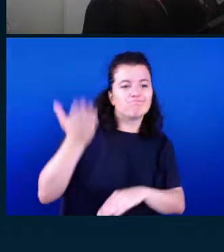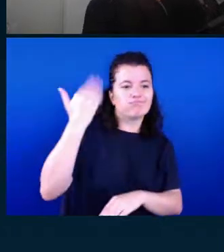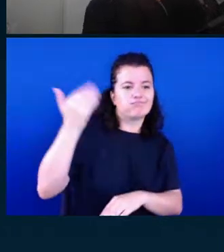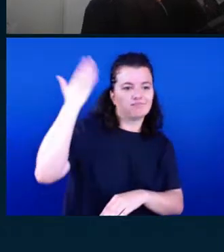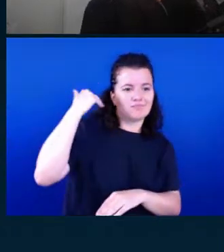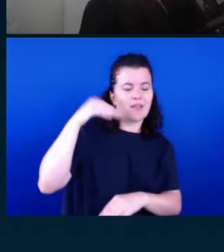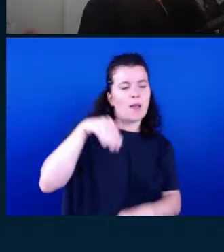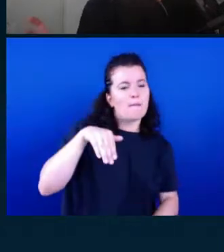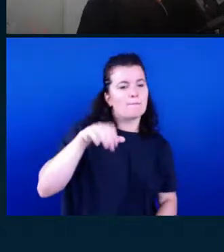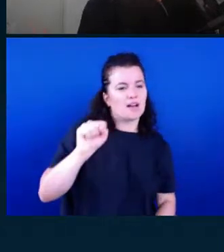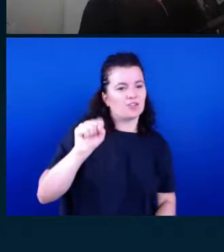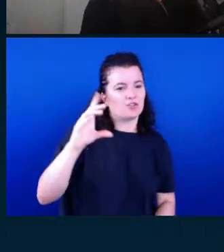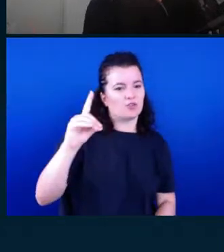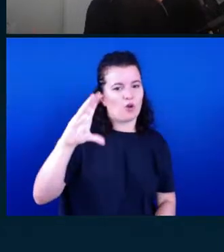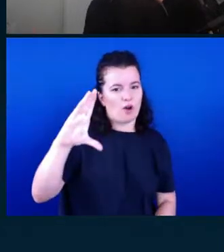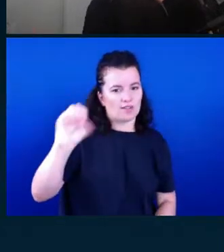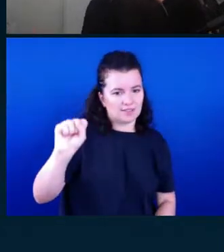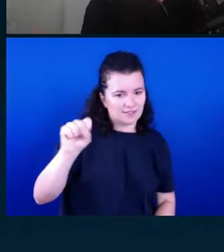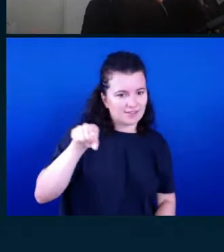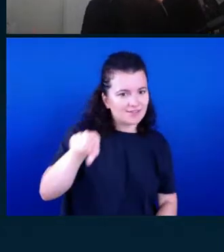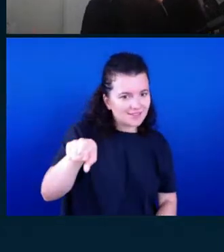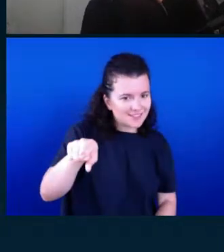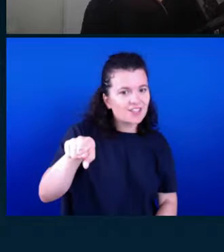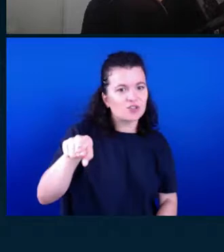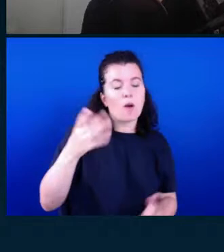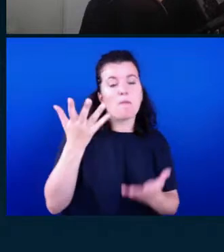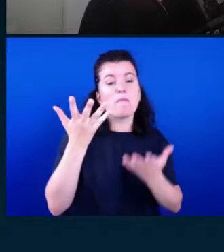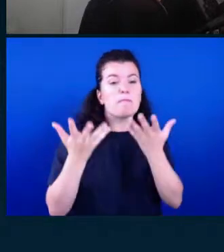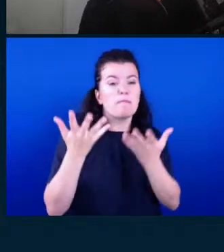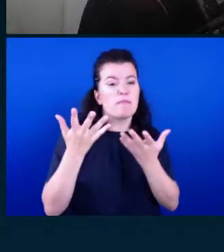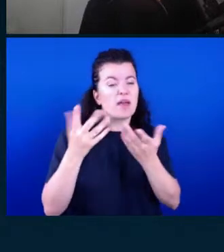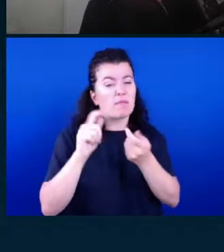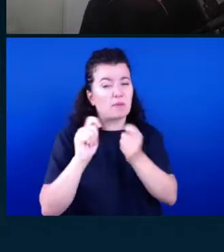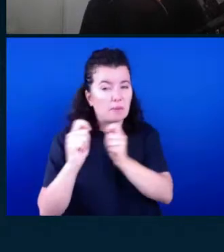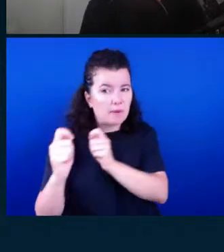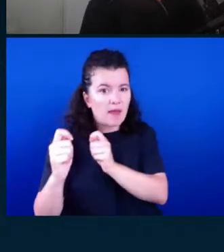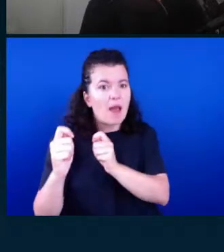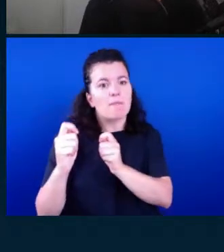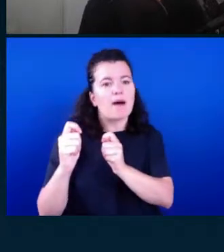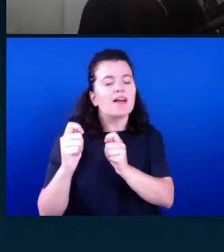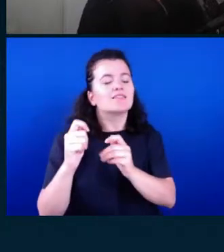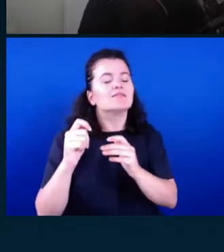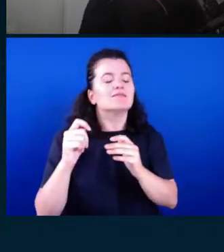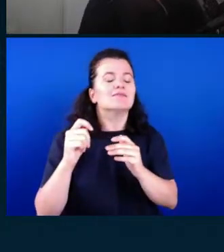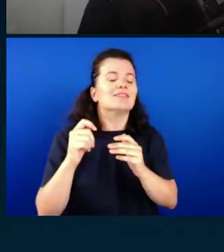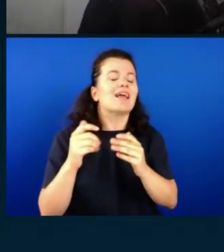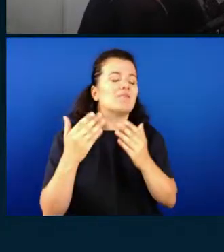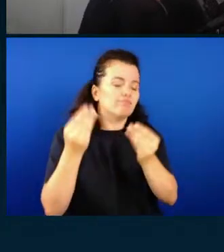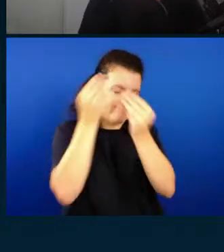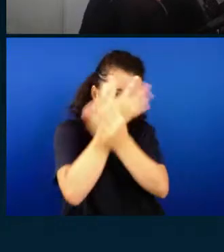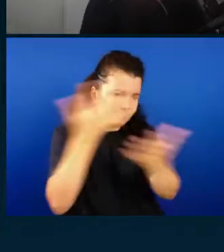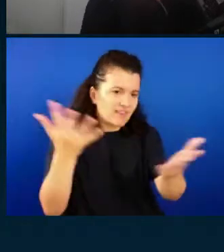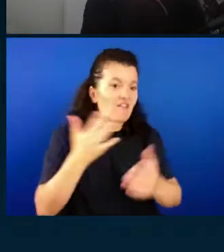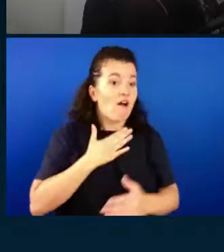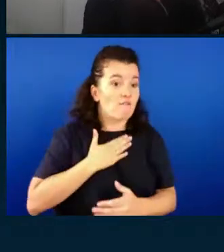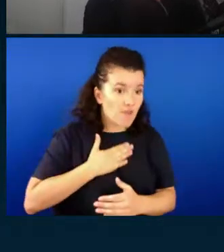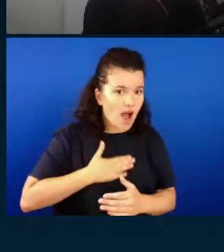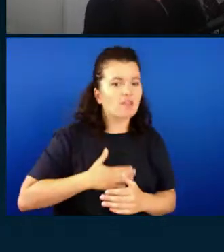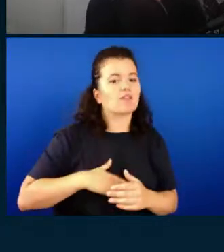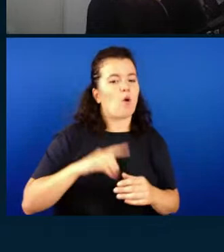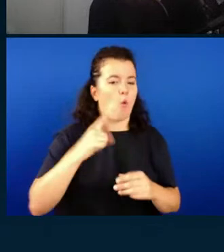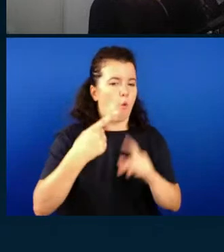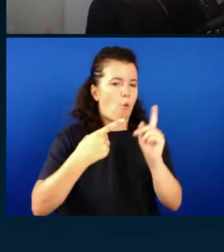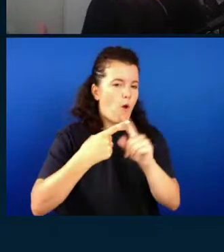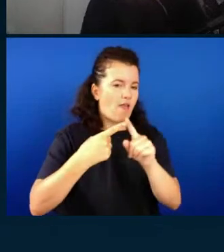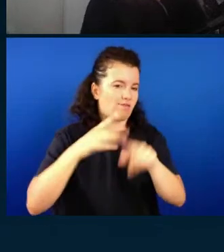It is possible that those have changed now, but you do need to install some stuff. You only need to do that once, so it's not